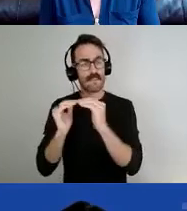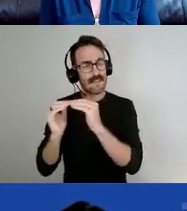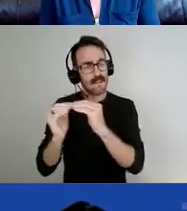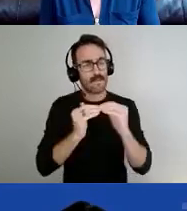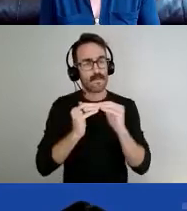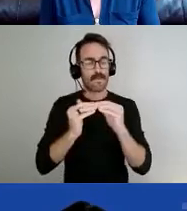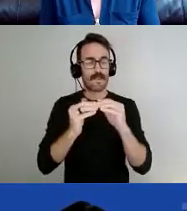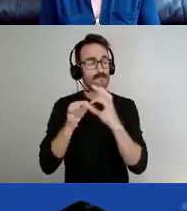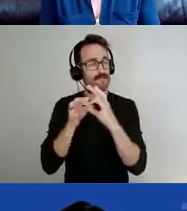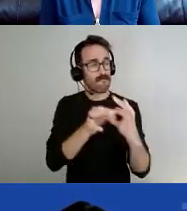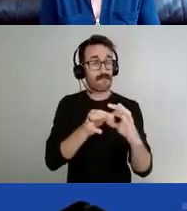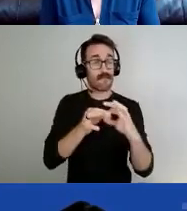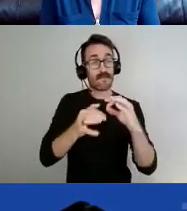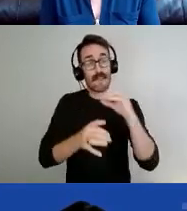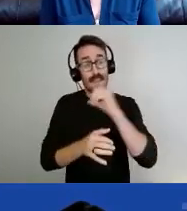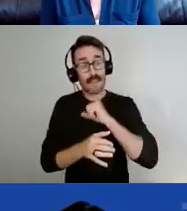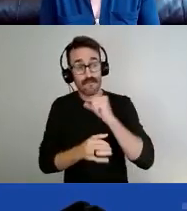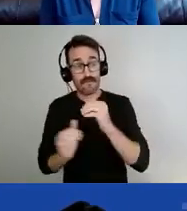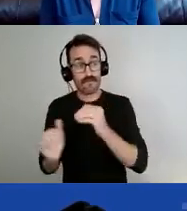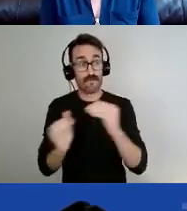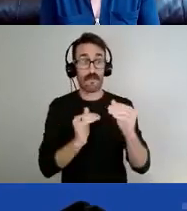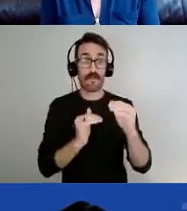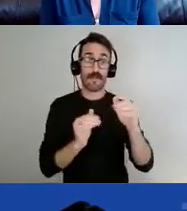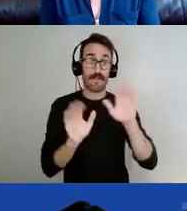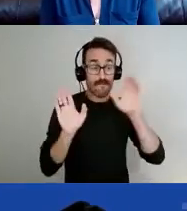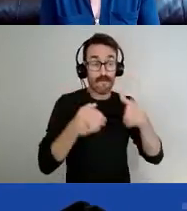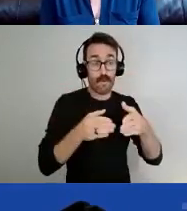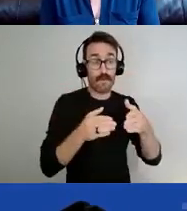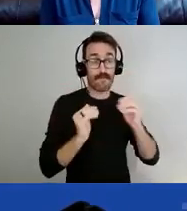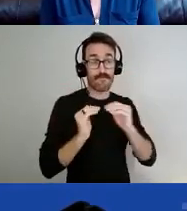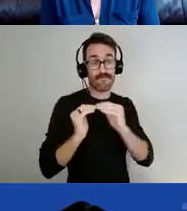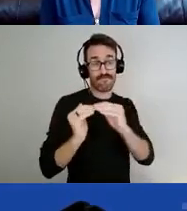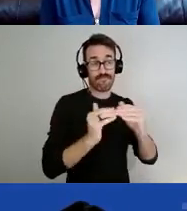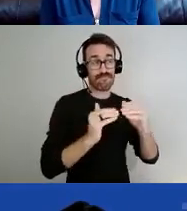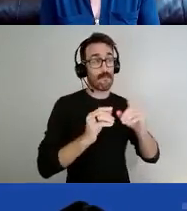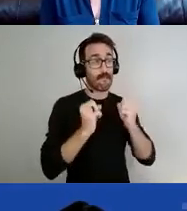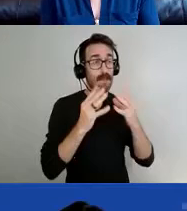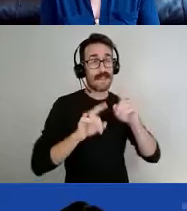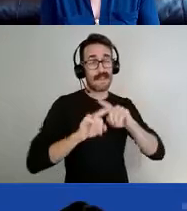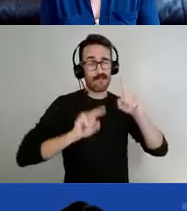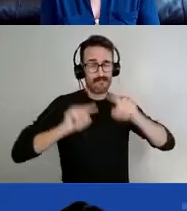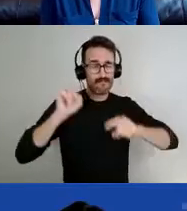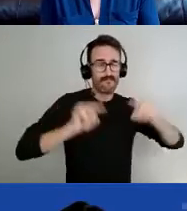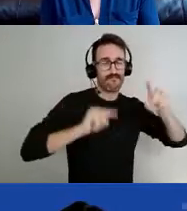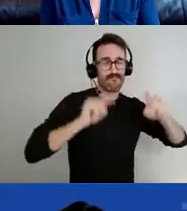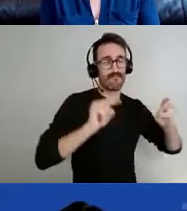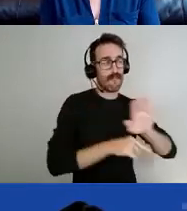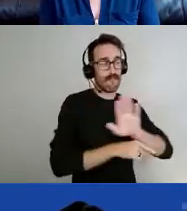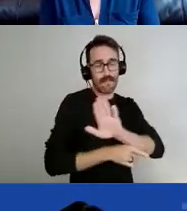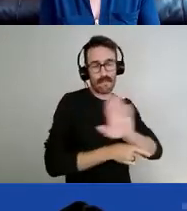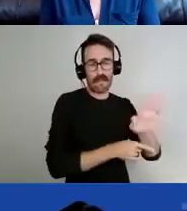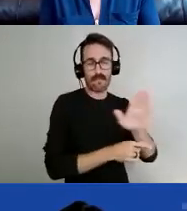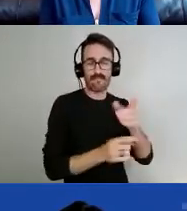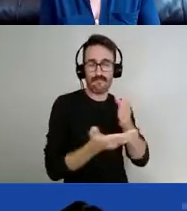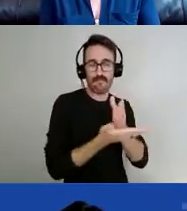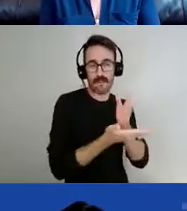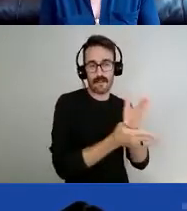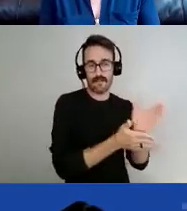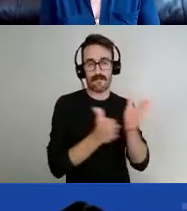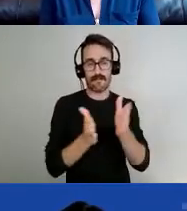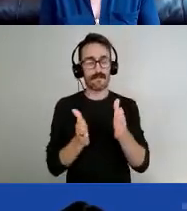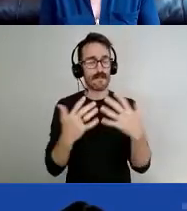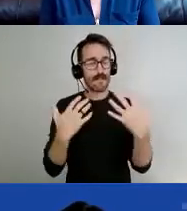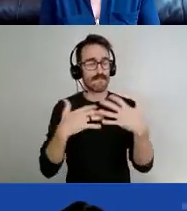including ethnographic research focused on LGBTQ older adult situations in long-term care, and mixed method research